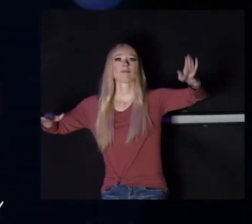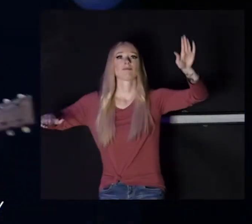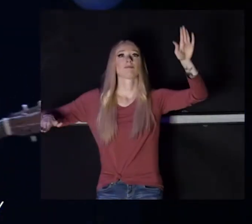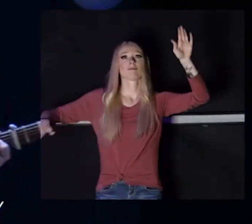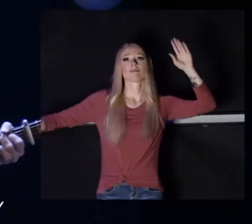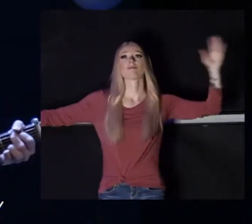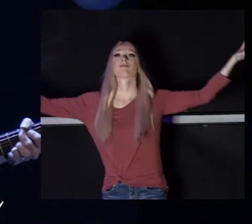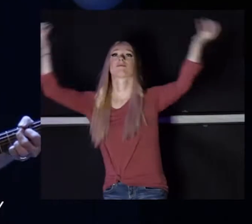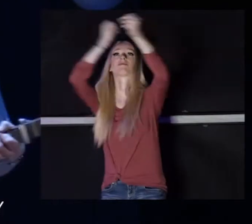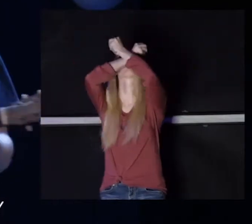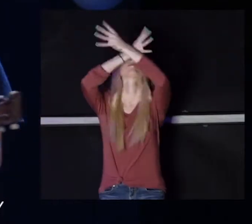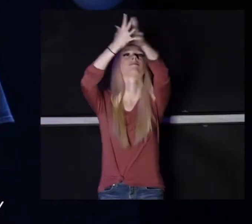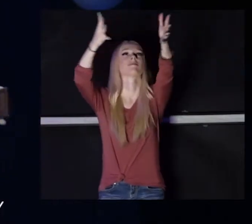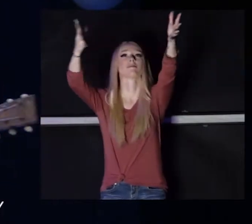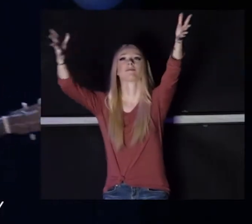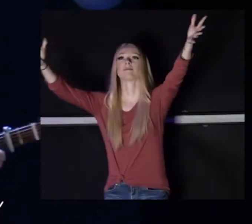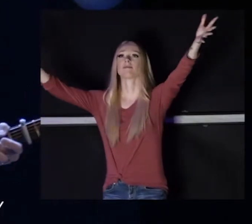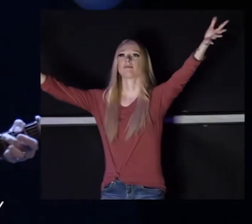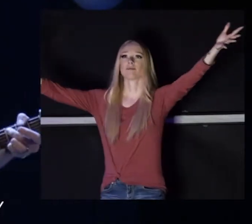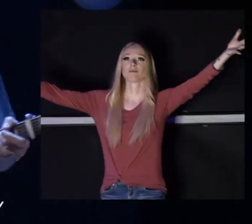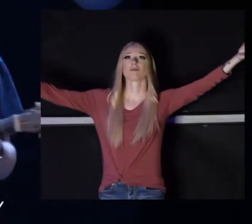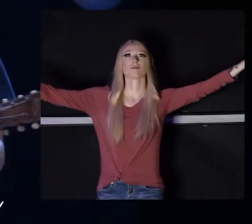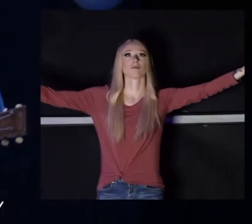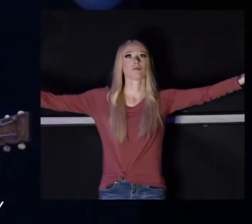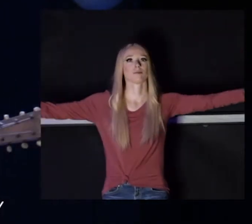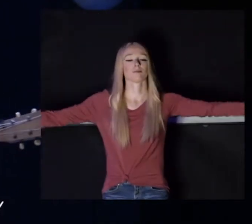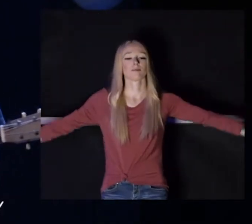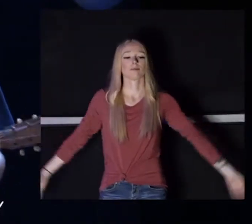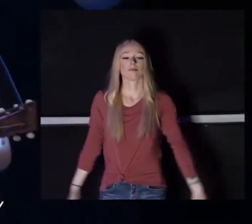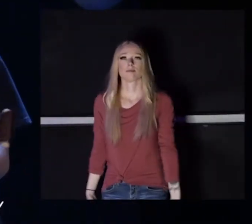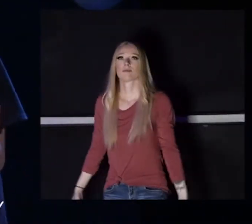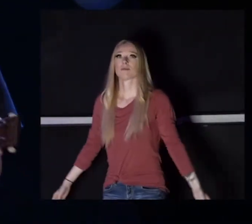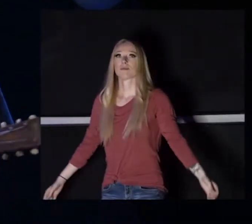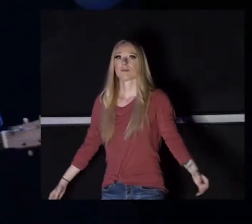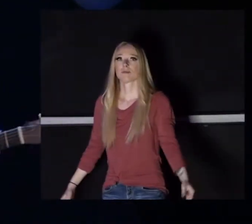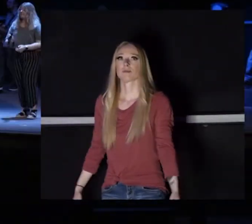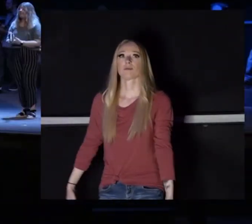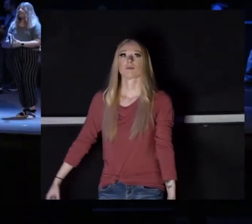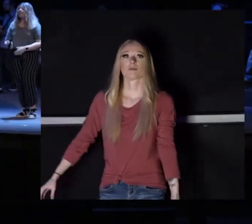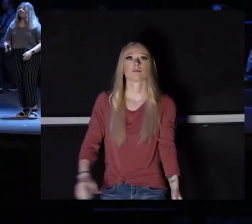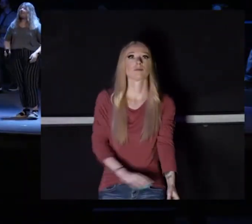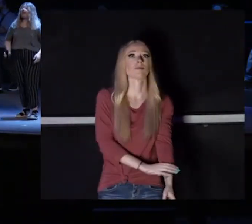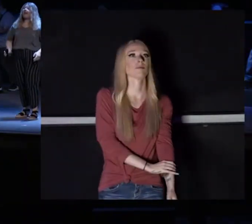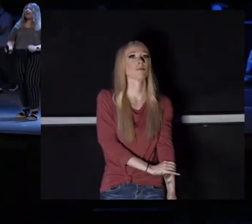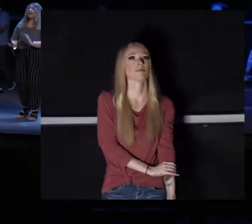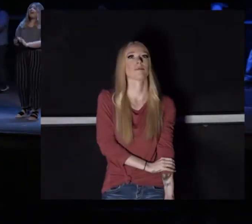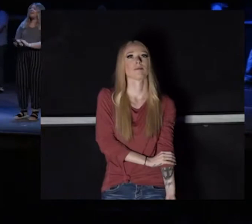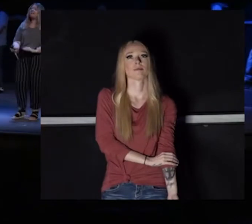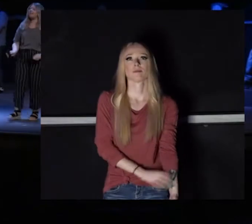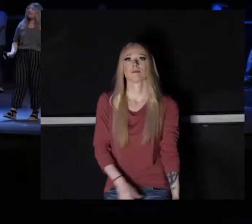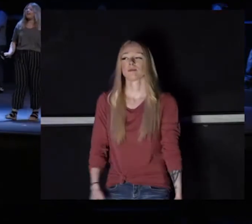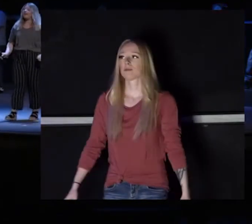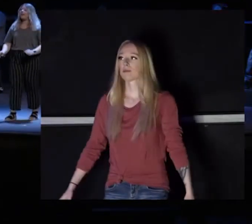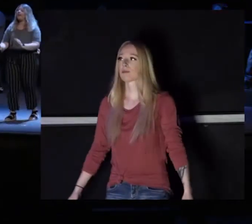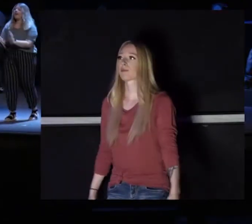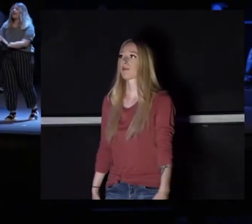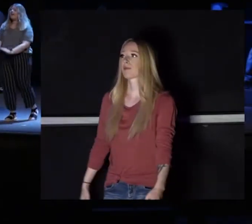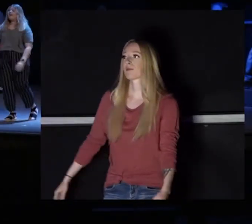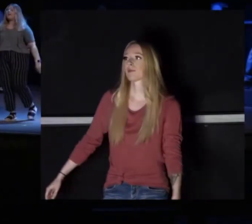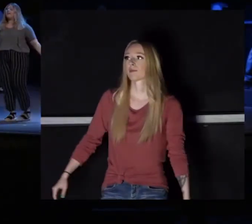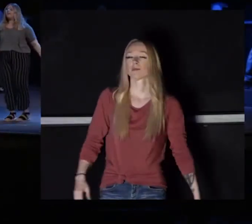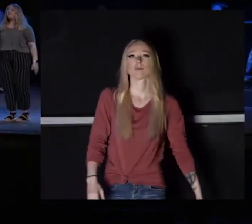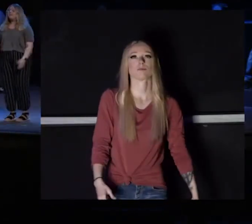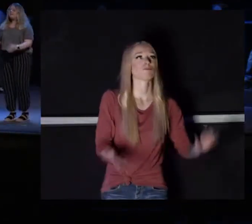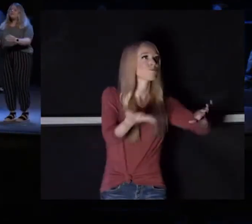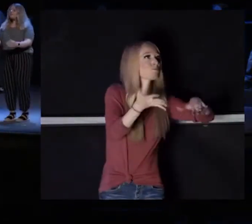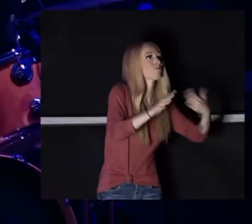my testimony. This is my testimony. Oh yes it is. From